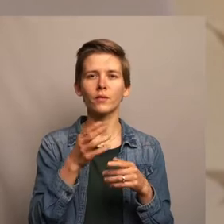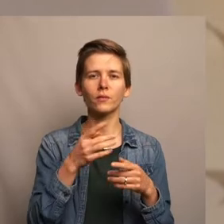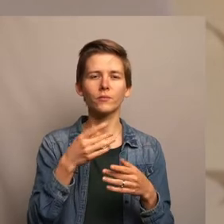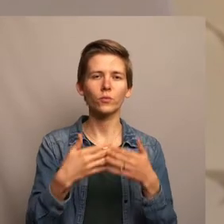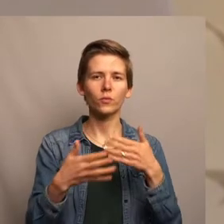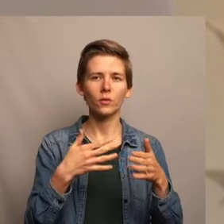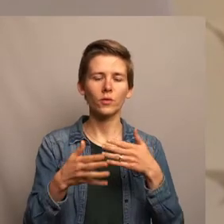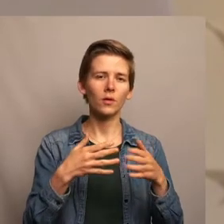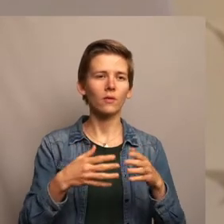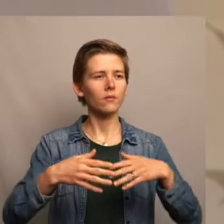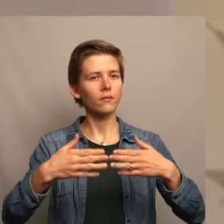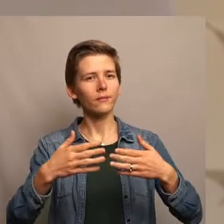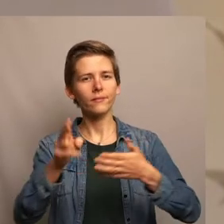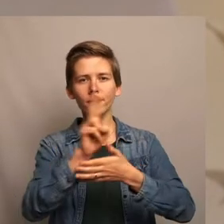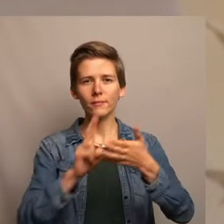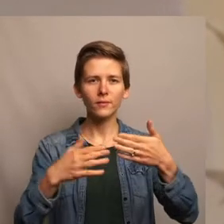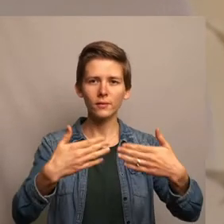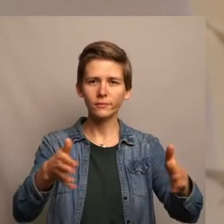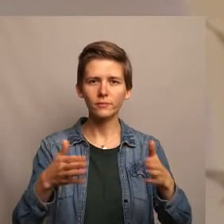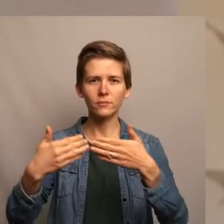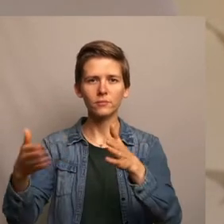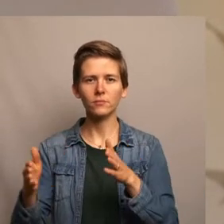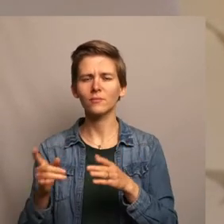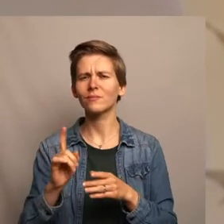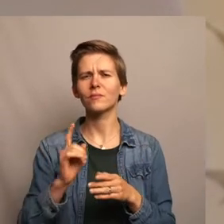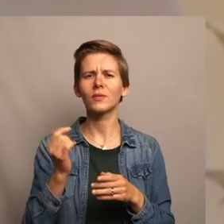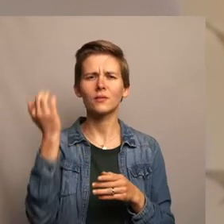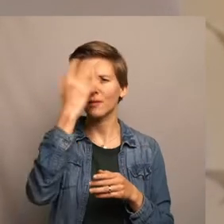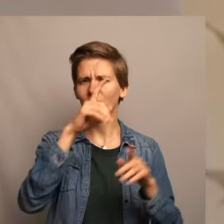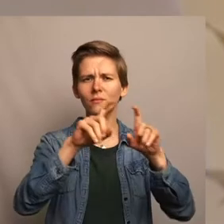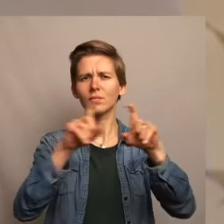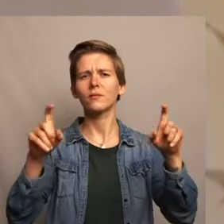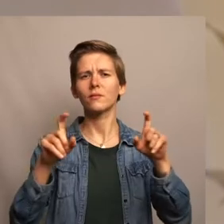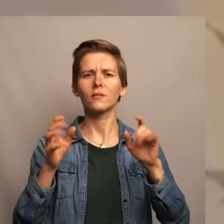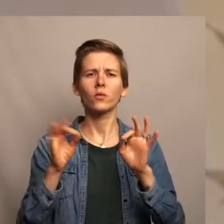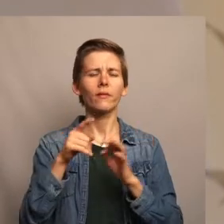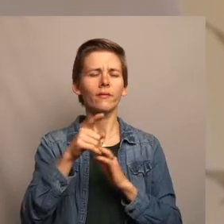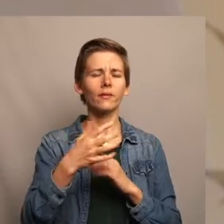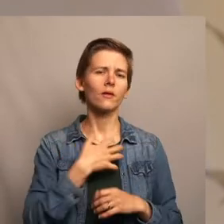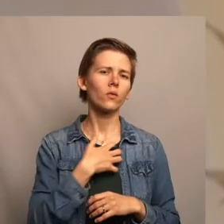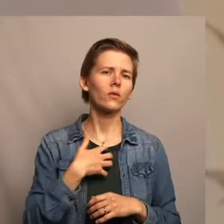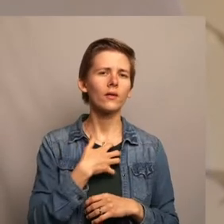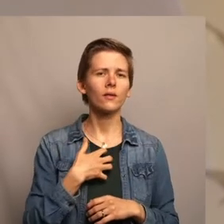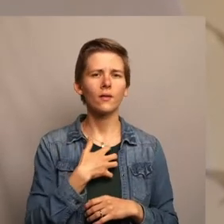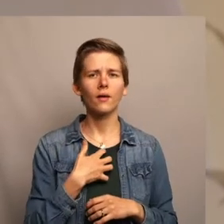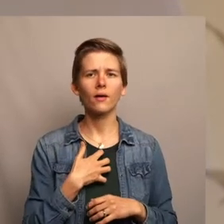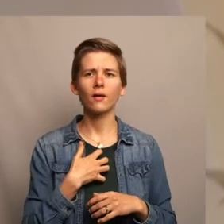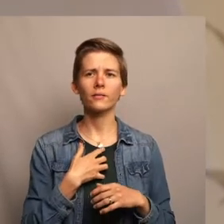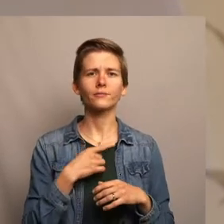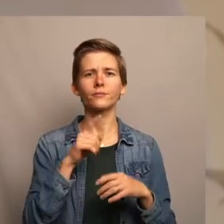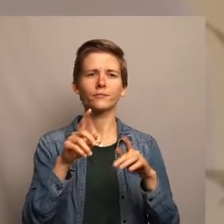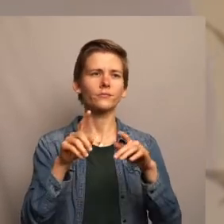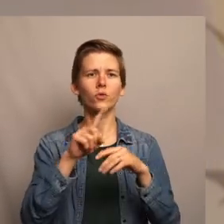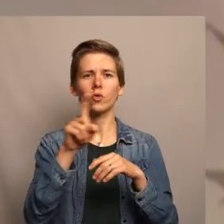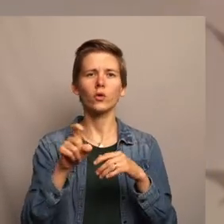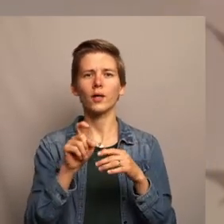with art. What do you think about the whole topic and how you've been trying to tackle that with your